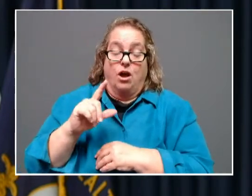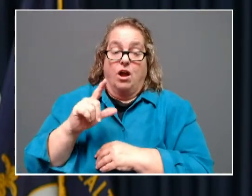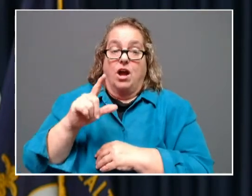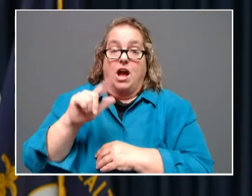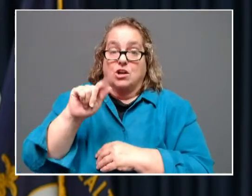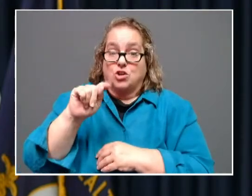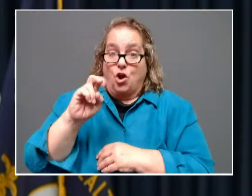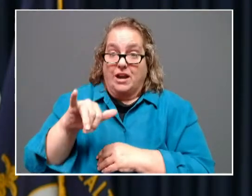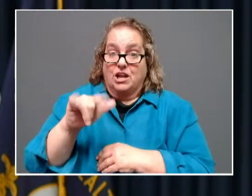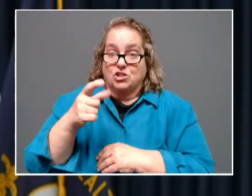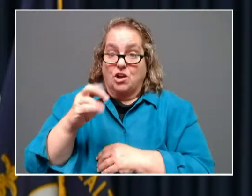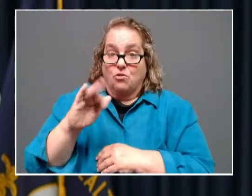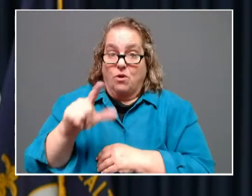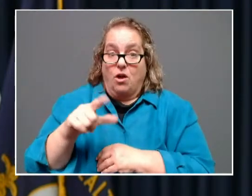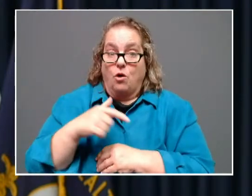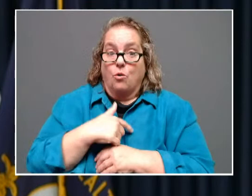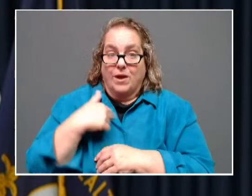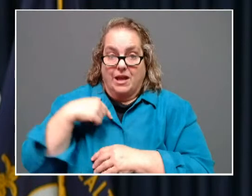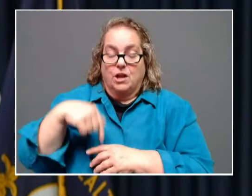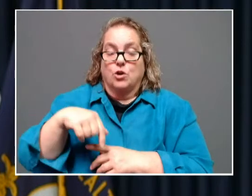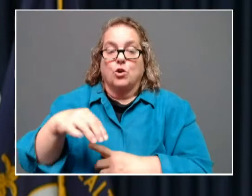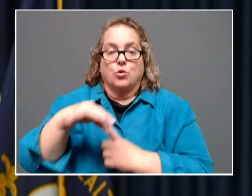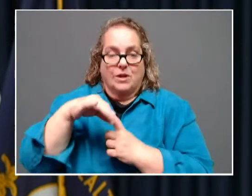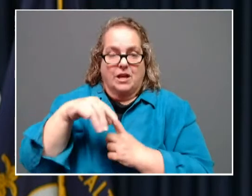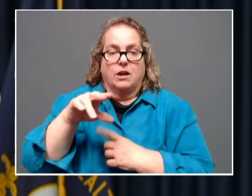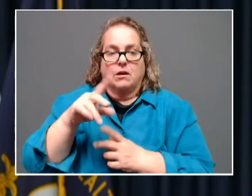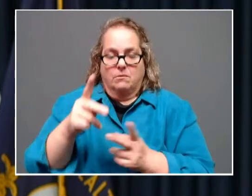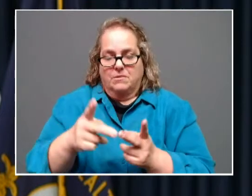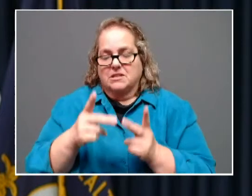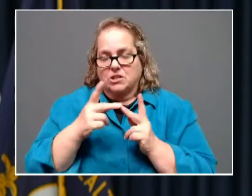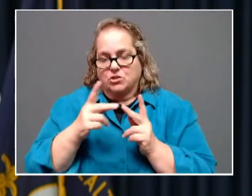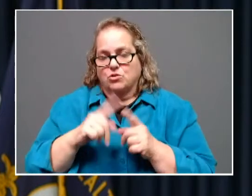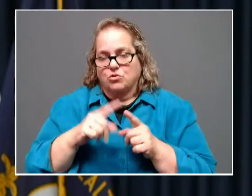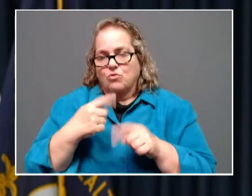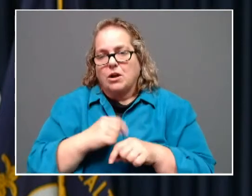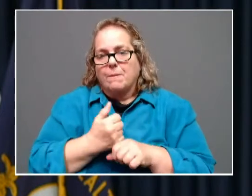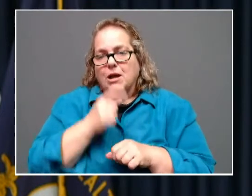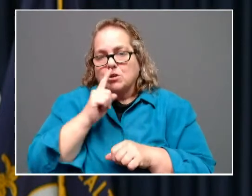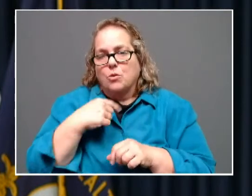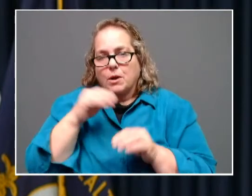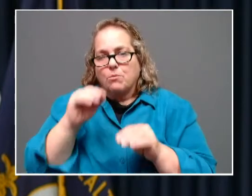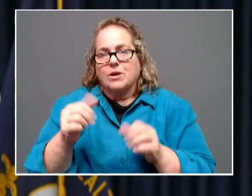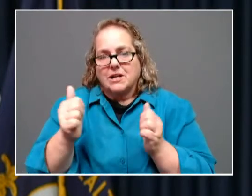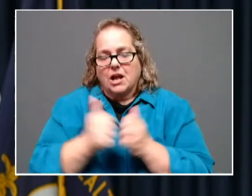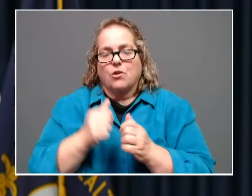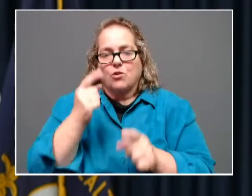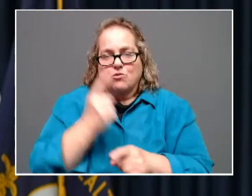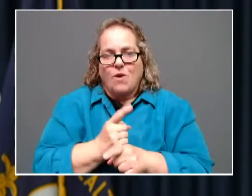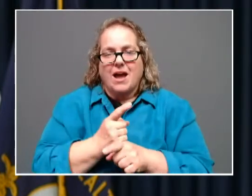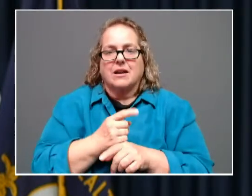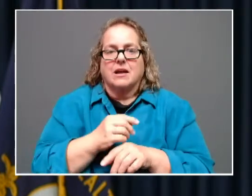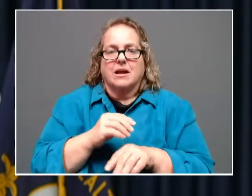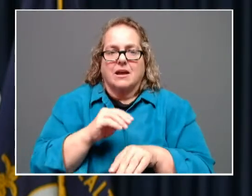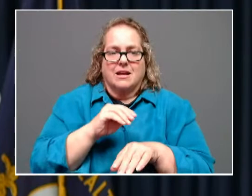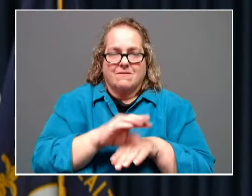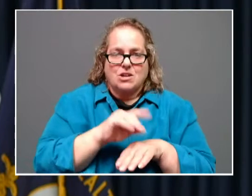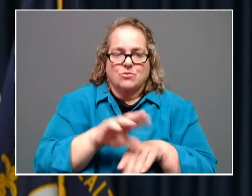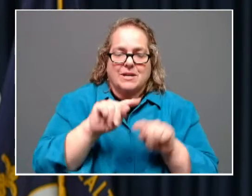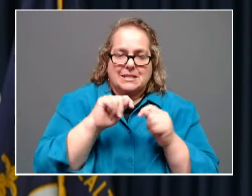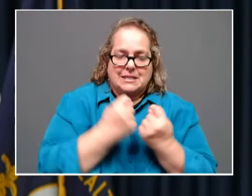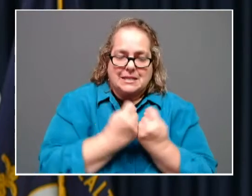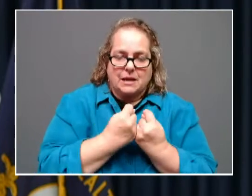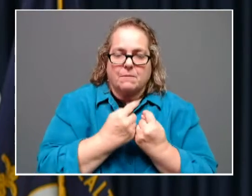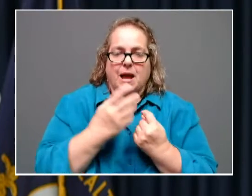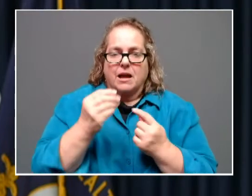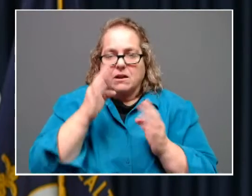think we're in a unique position to try to put together not only the right advisory team, but to be focused on each one